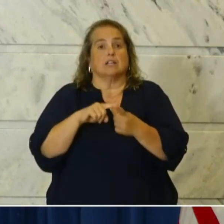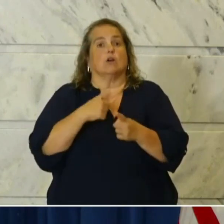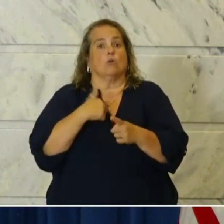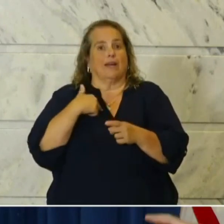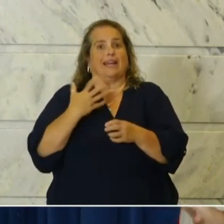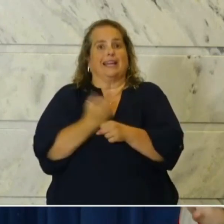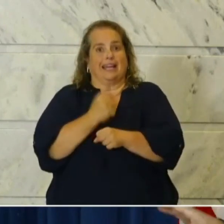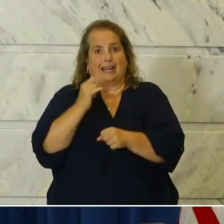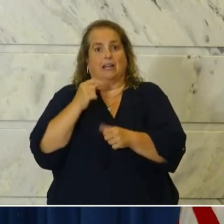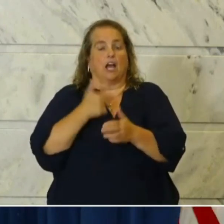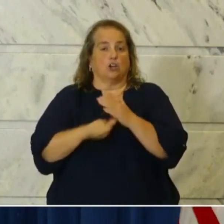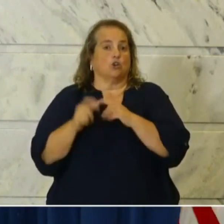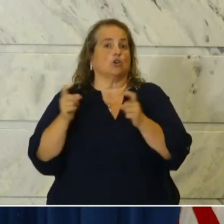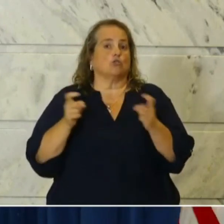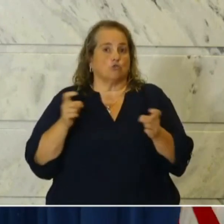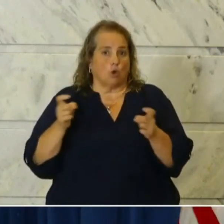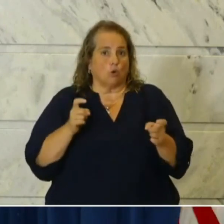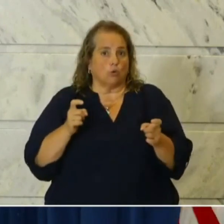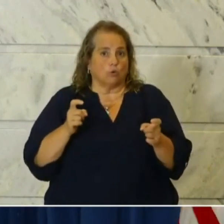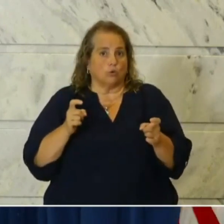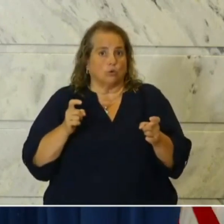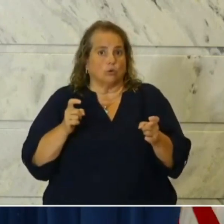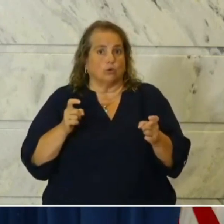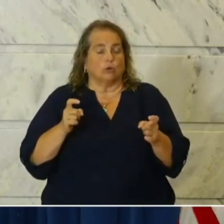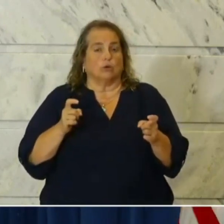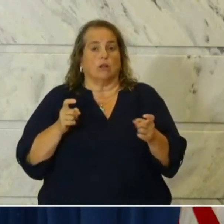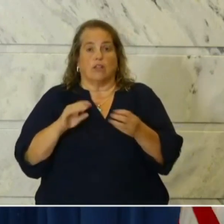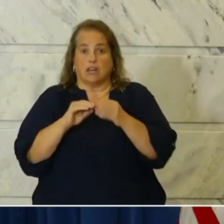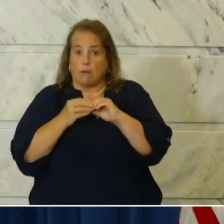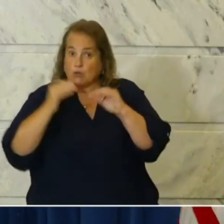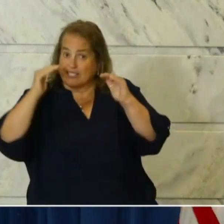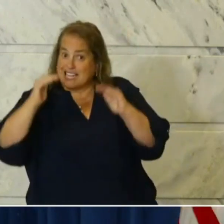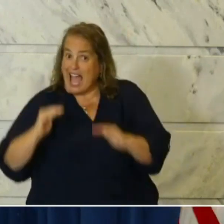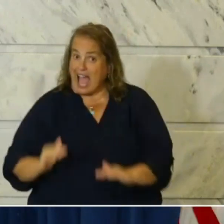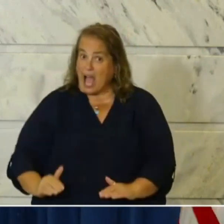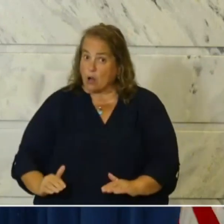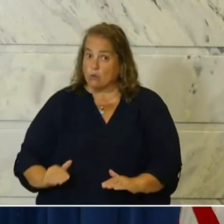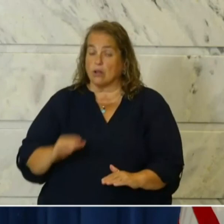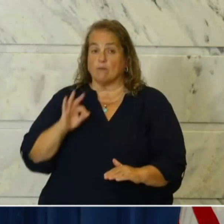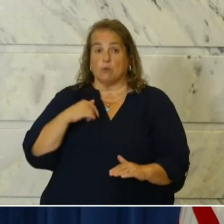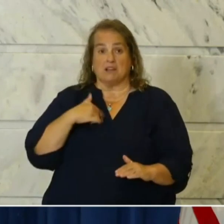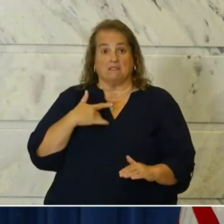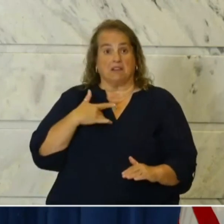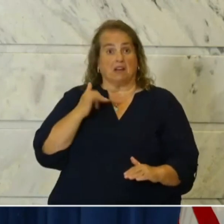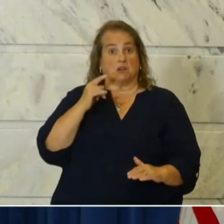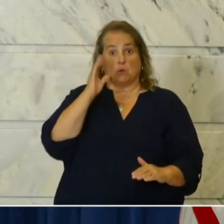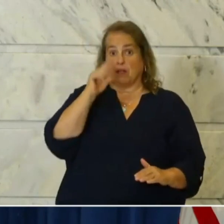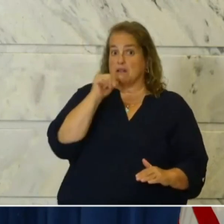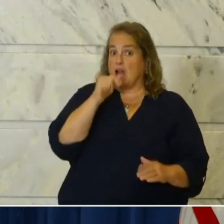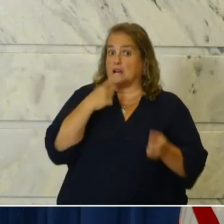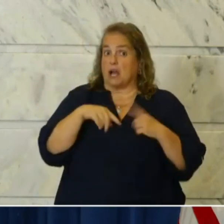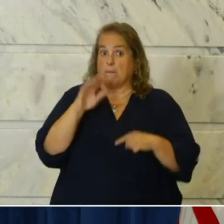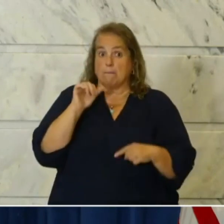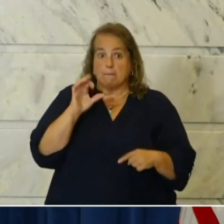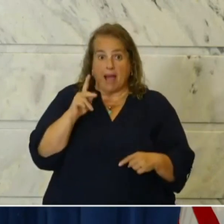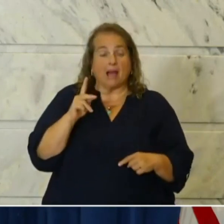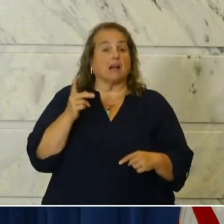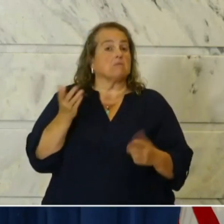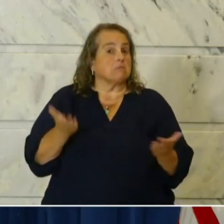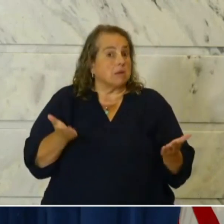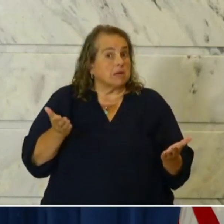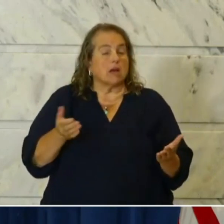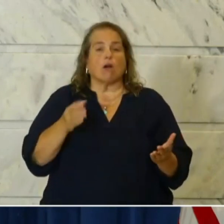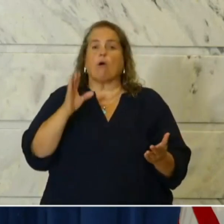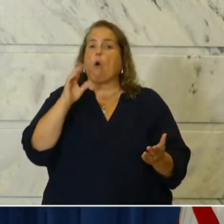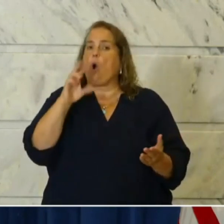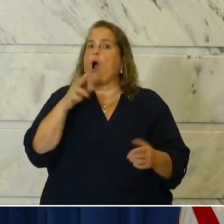thing really far down and there's some reason that we think that it's not going to come back, or even